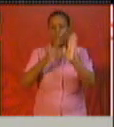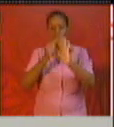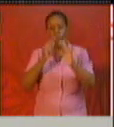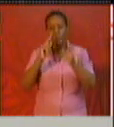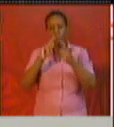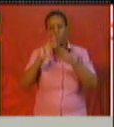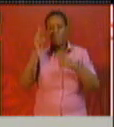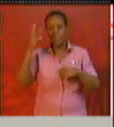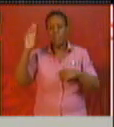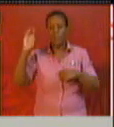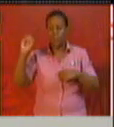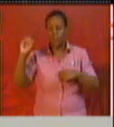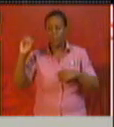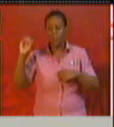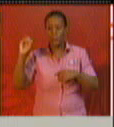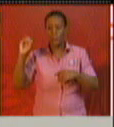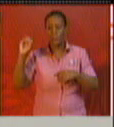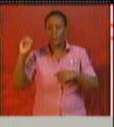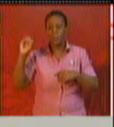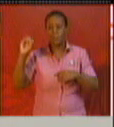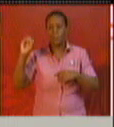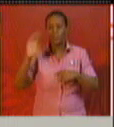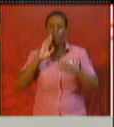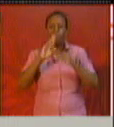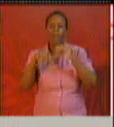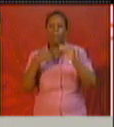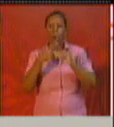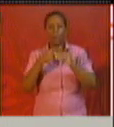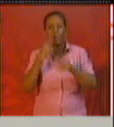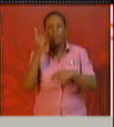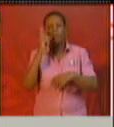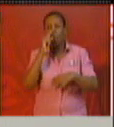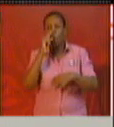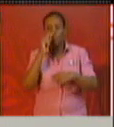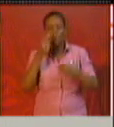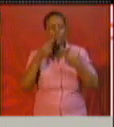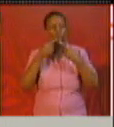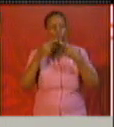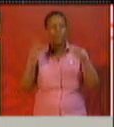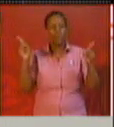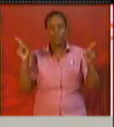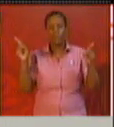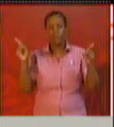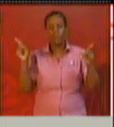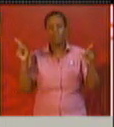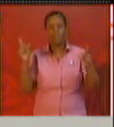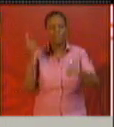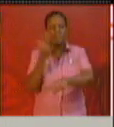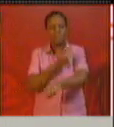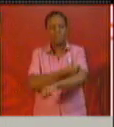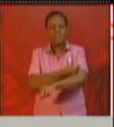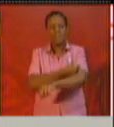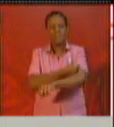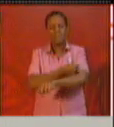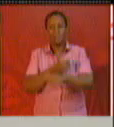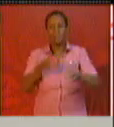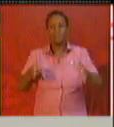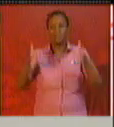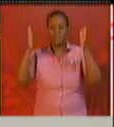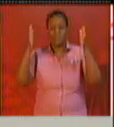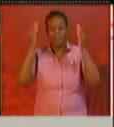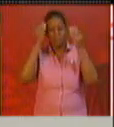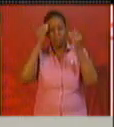Organization that will address vaccine myths and focus you on the accurate science. Have a good one, everyone.